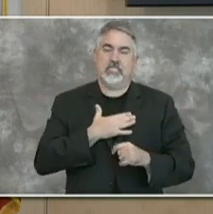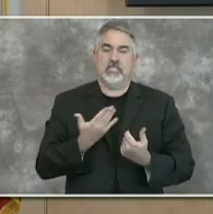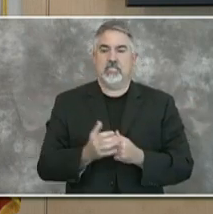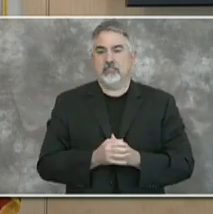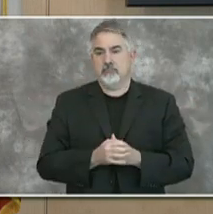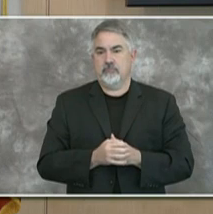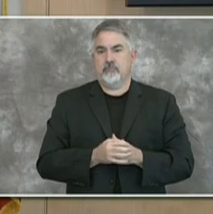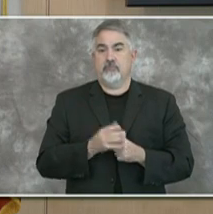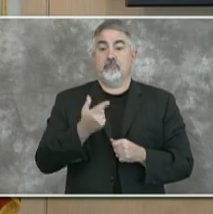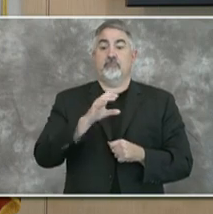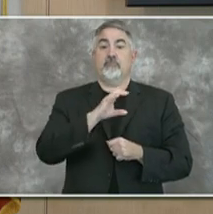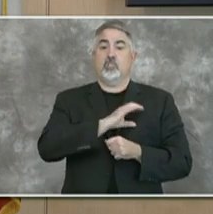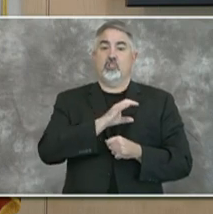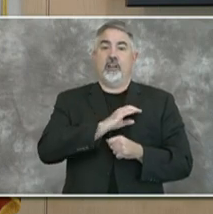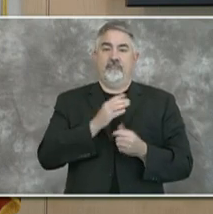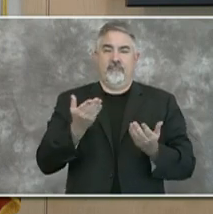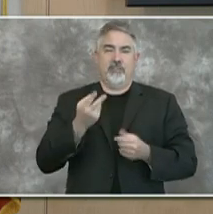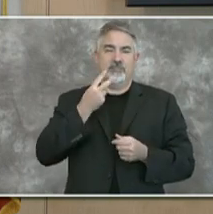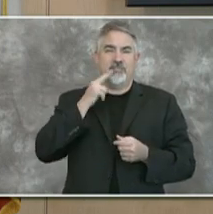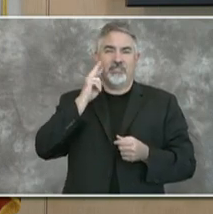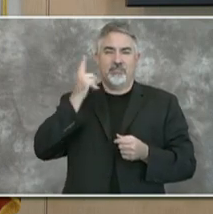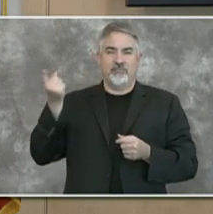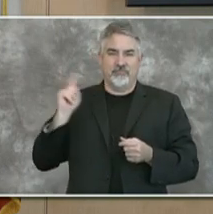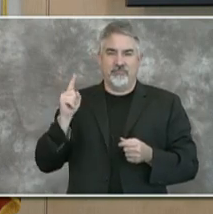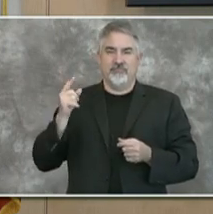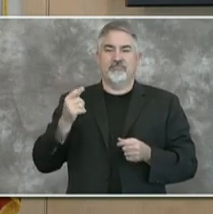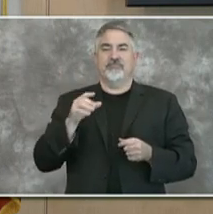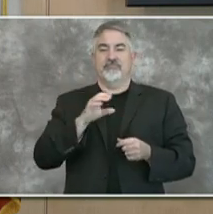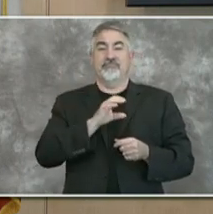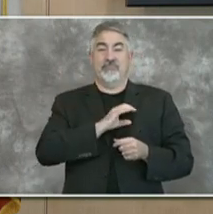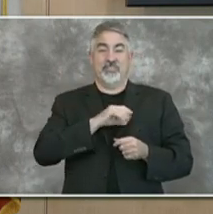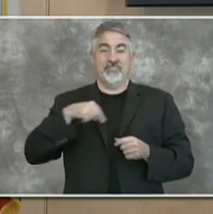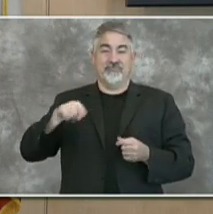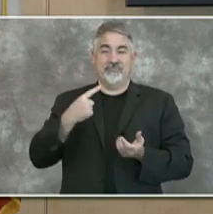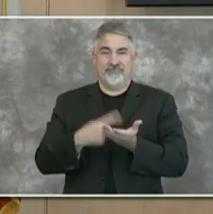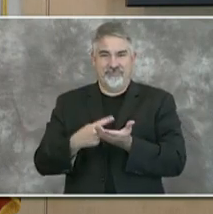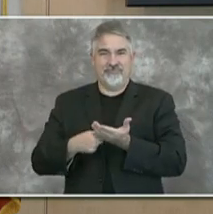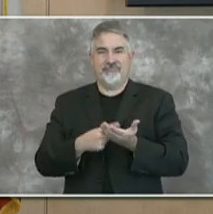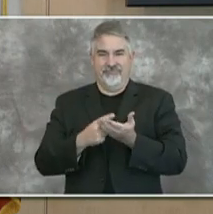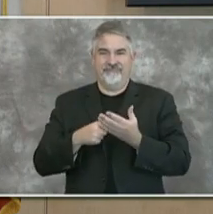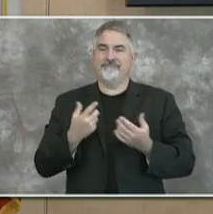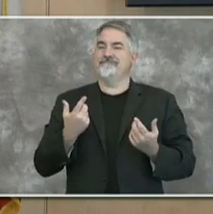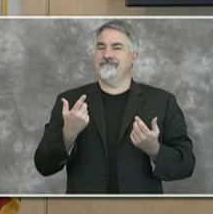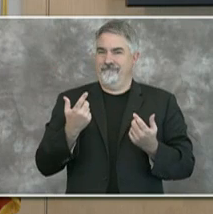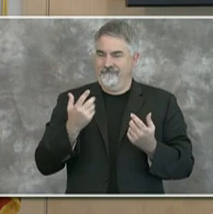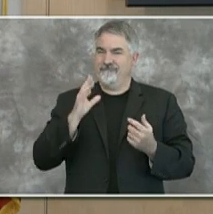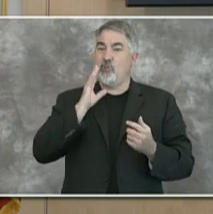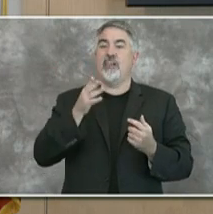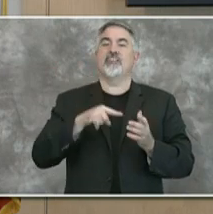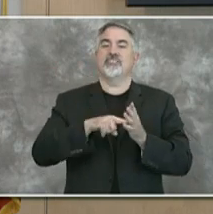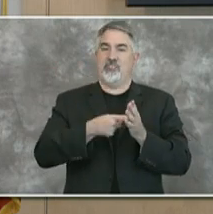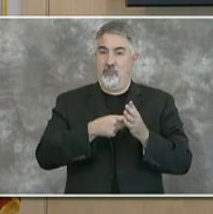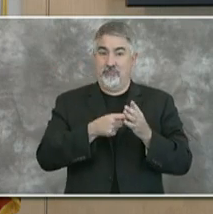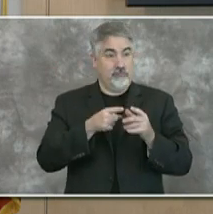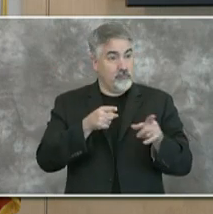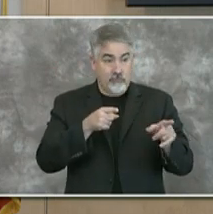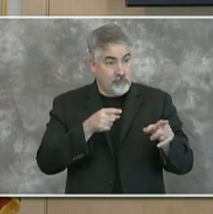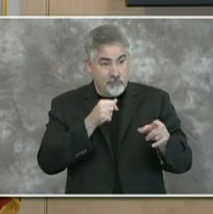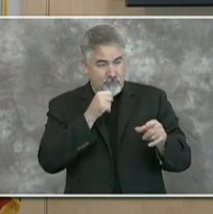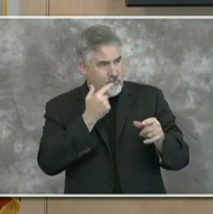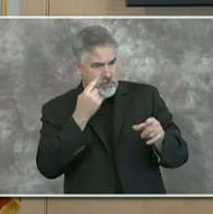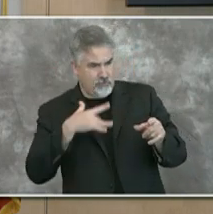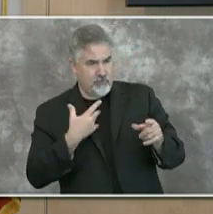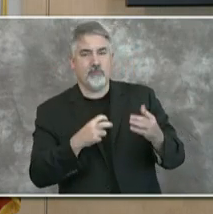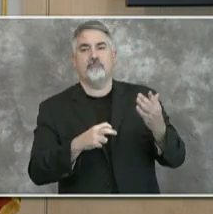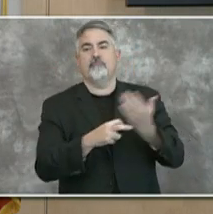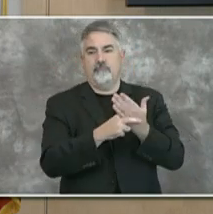ago, and he warned that his deputies would begin enforcing our social distancing regulations. Well, the sheriff